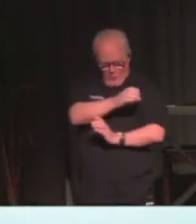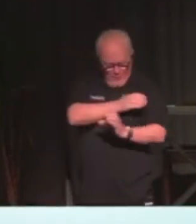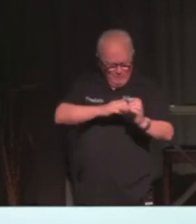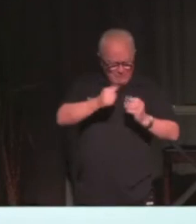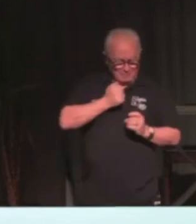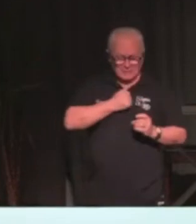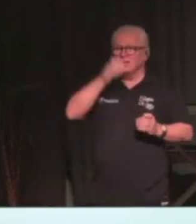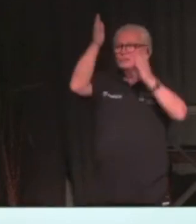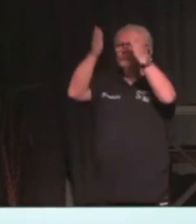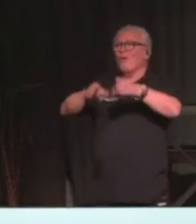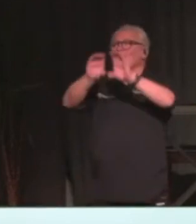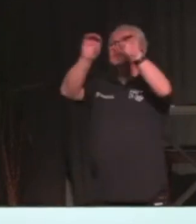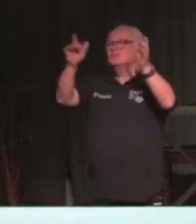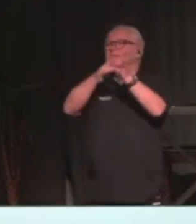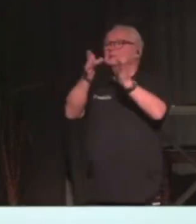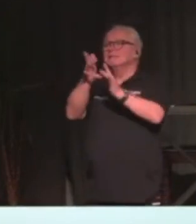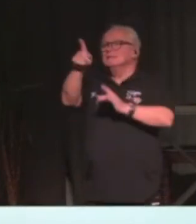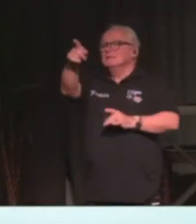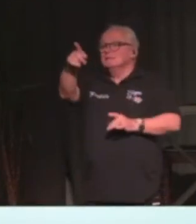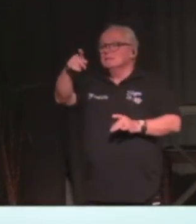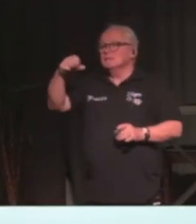have been me on that cross.